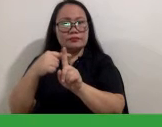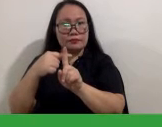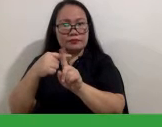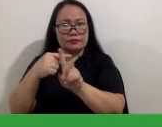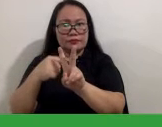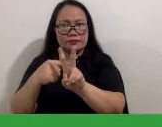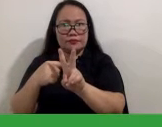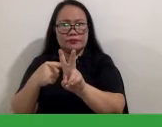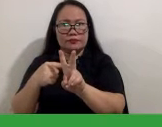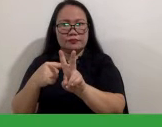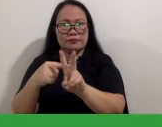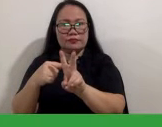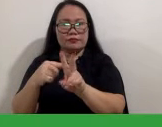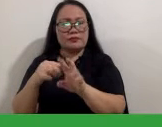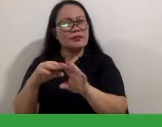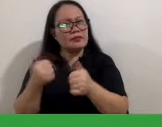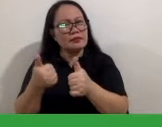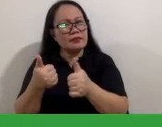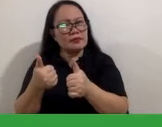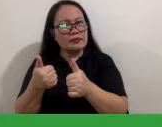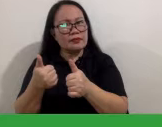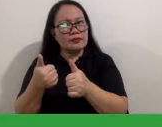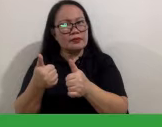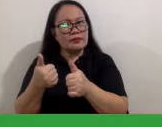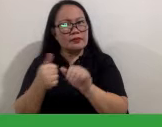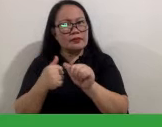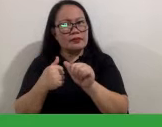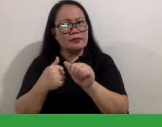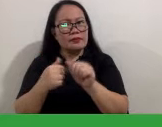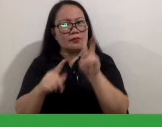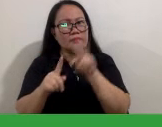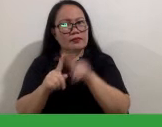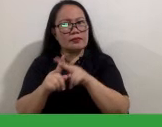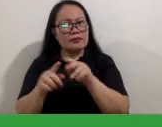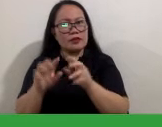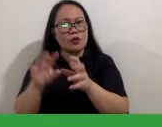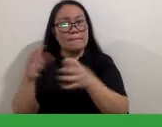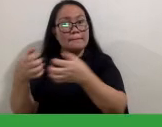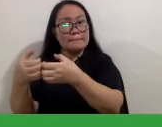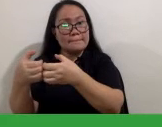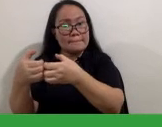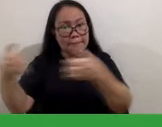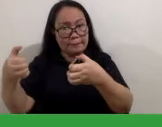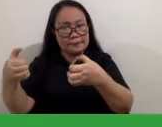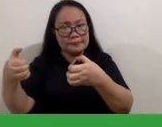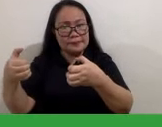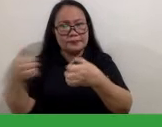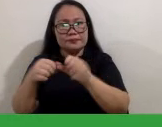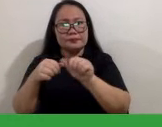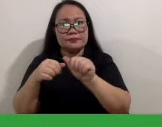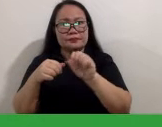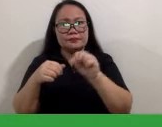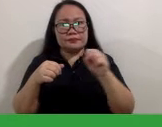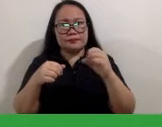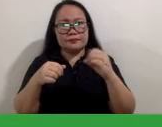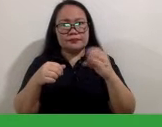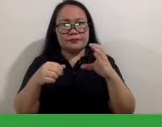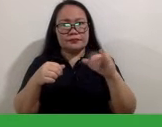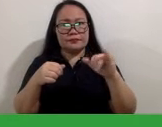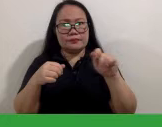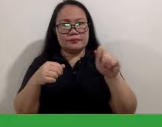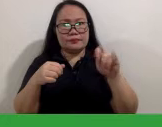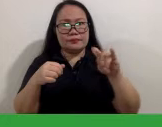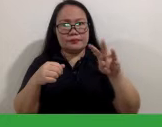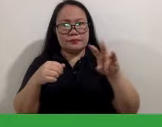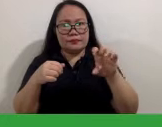ha, paano natin i-apply yung associative property dito? So kung sa left side of the